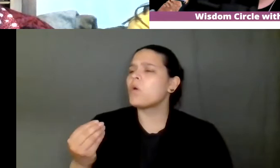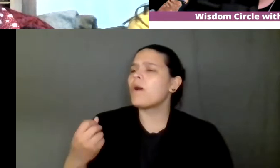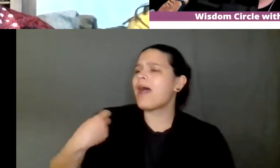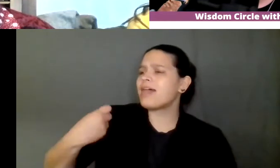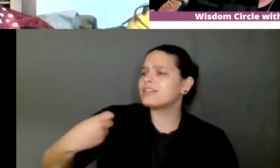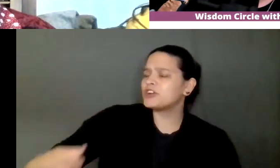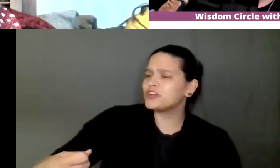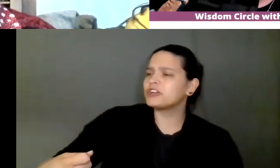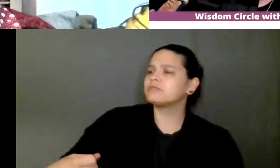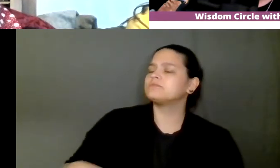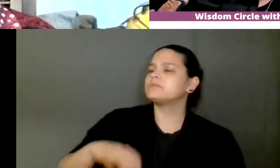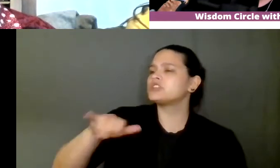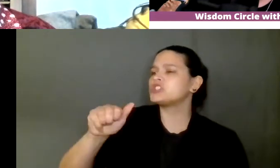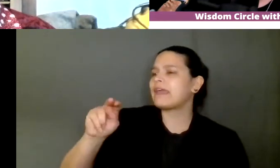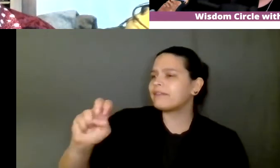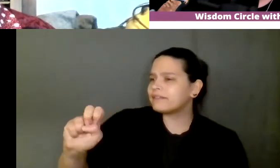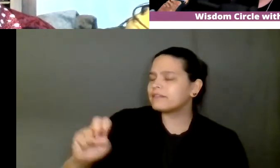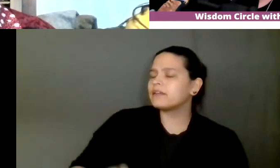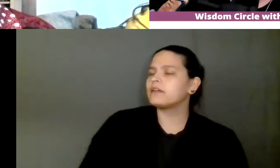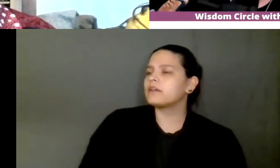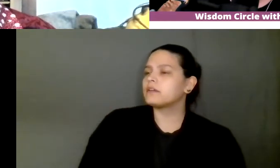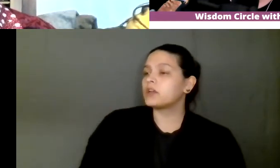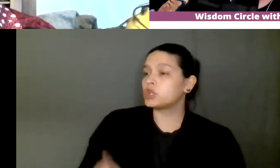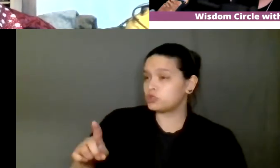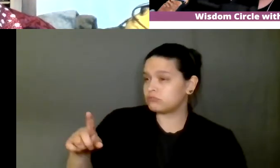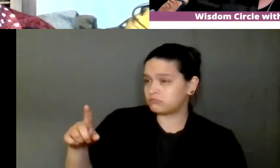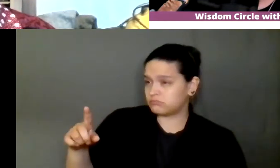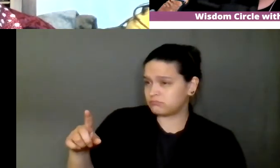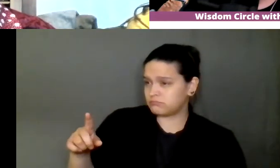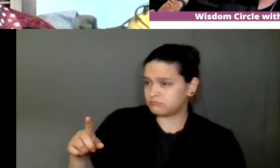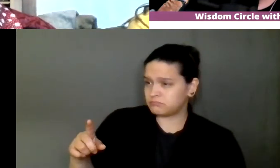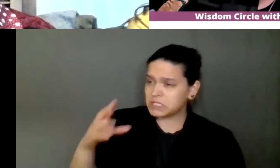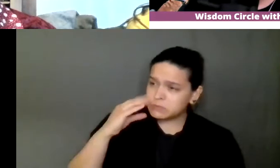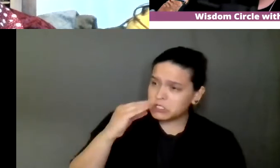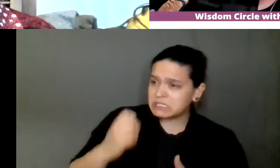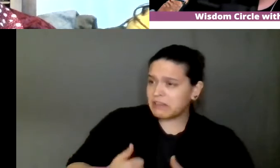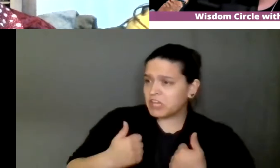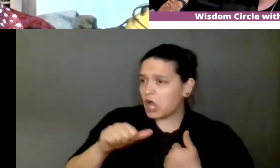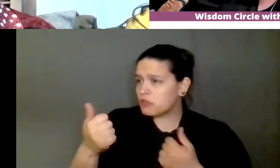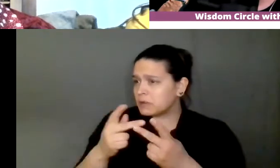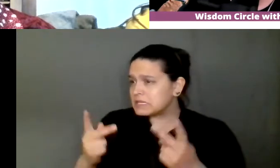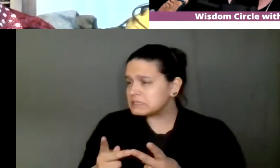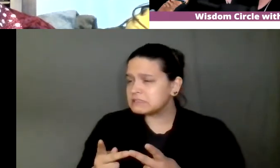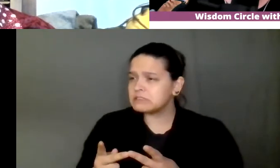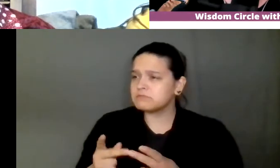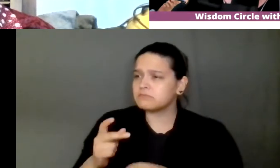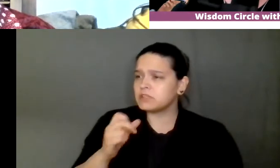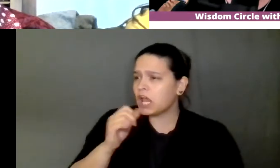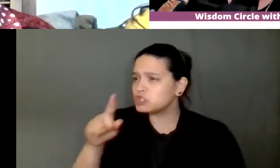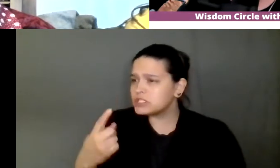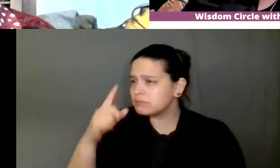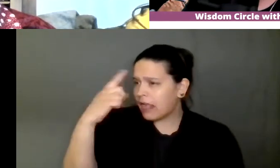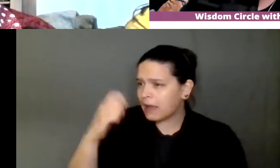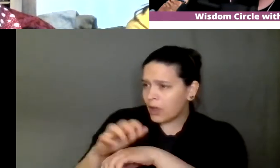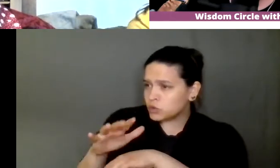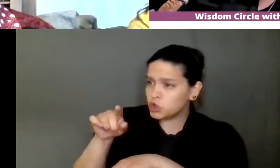Nikimasana, did you ever live somewhere else besides on Black Mountain? Like, did you ever move off the